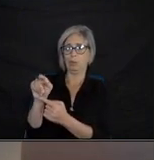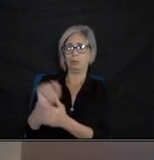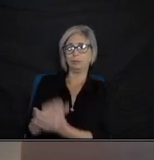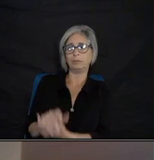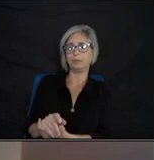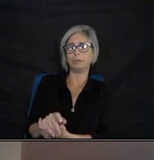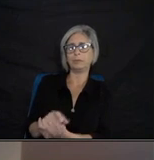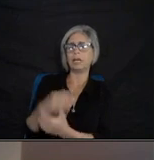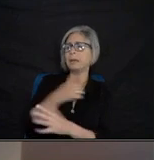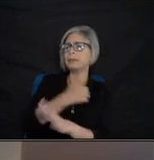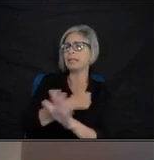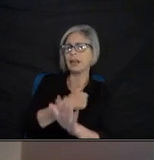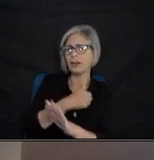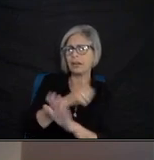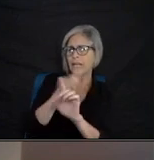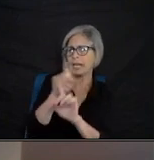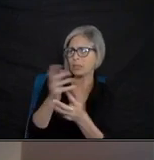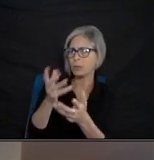I'm sorry, what are you asking?